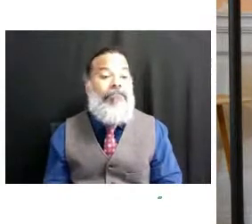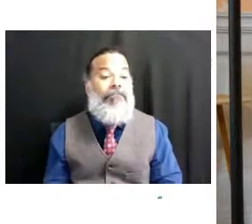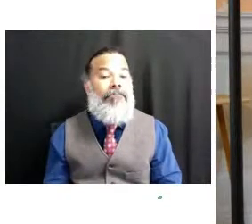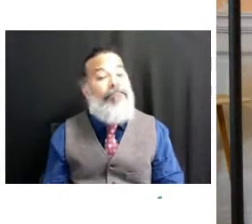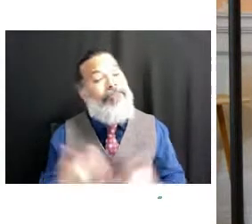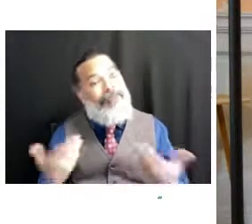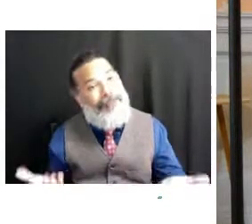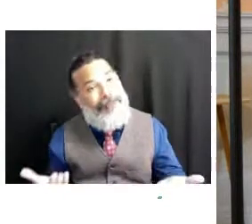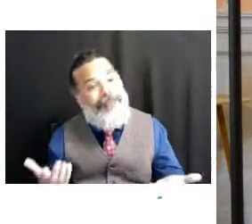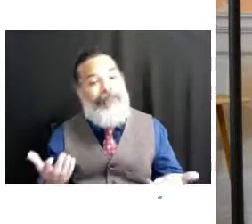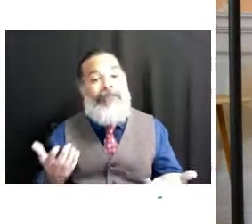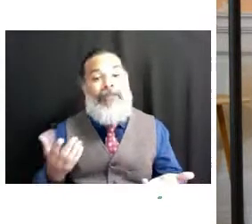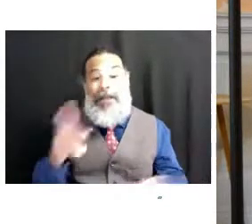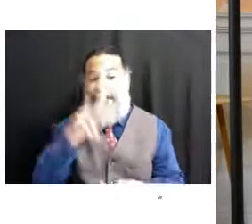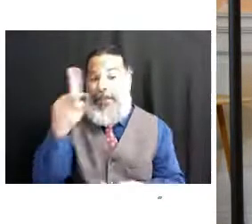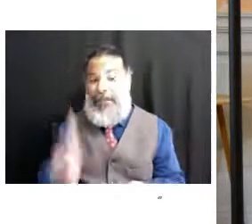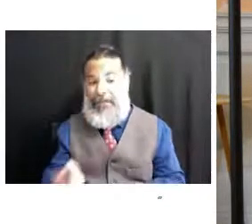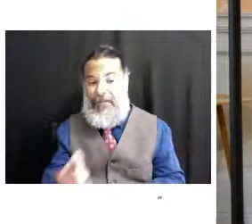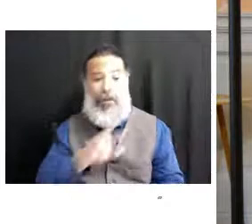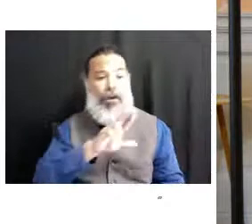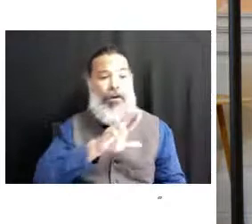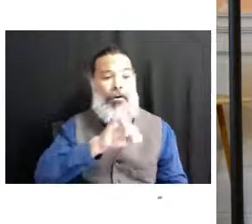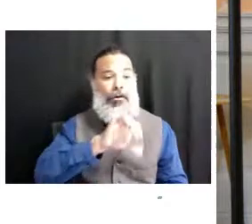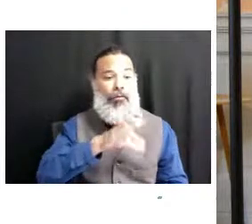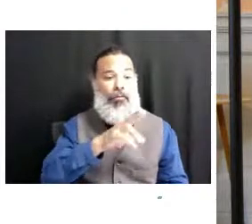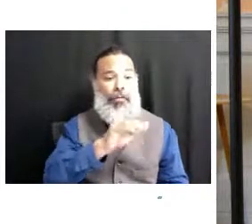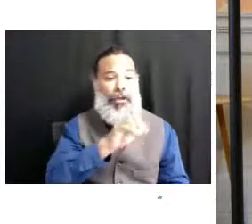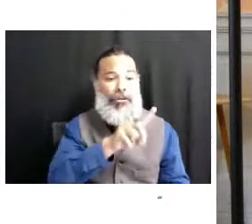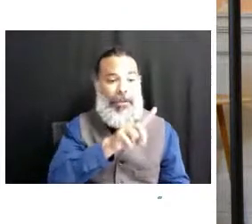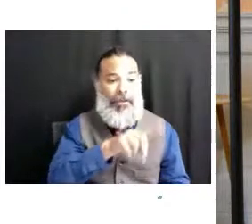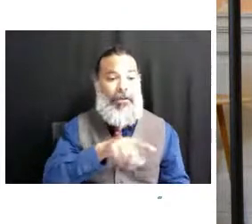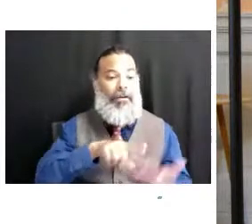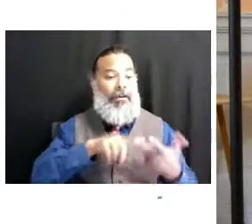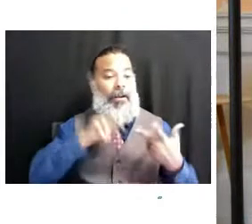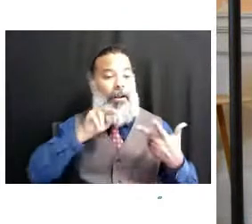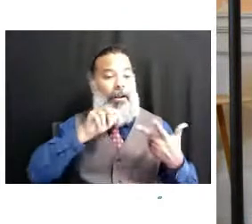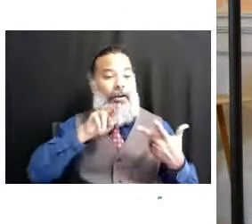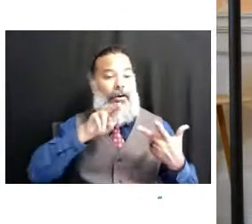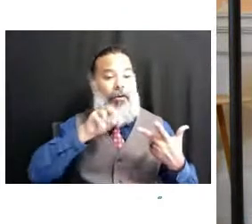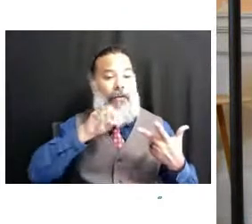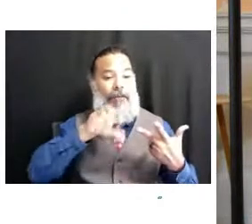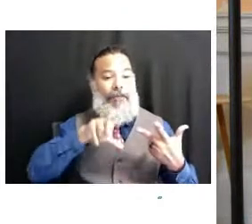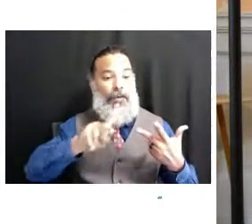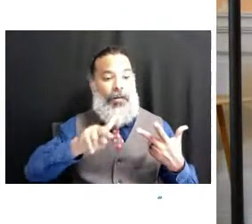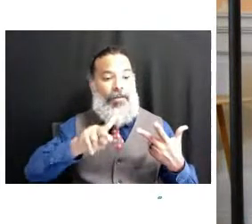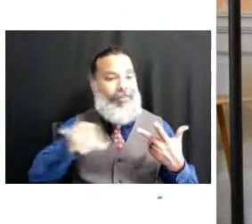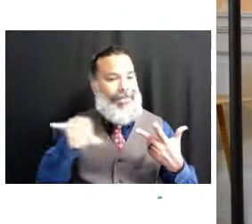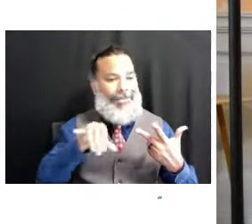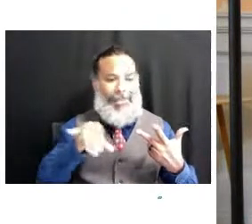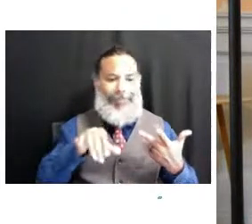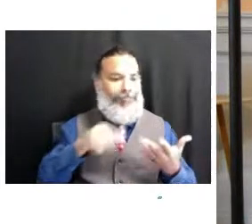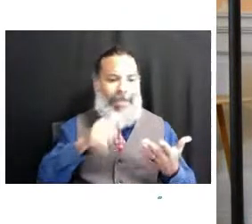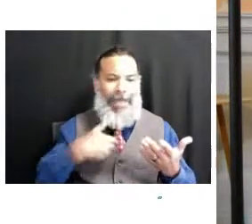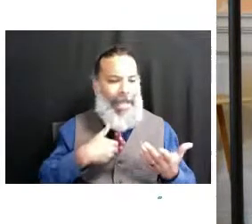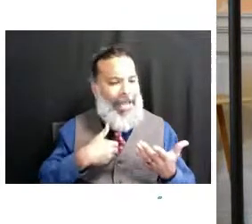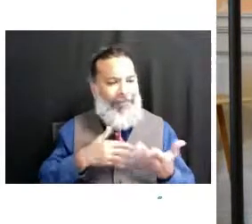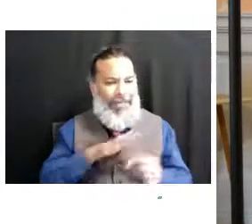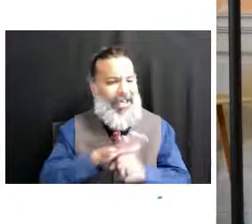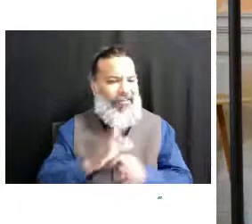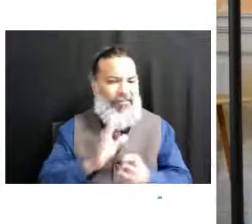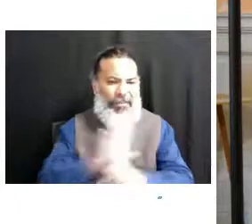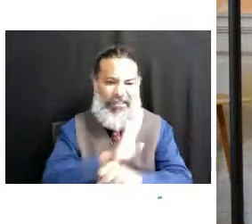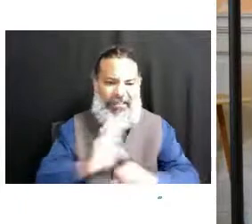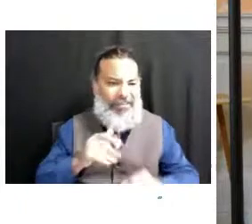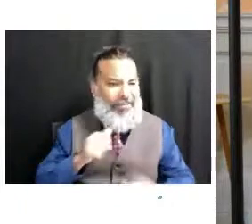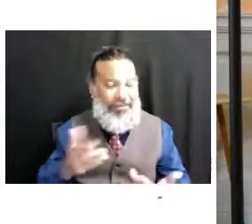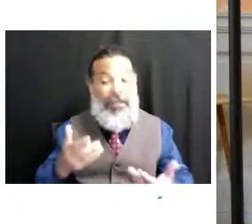like Richmond, like Norfolk, did not have enough business for him. And